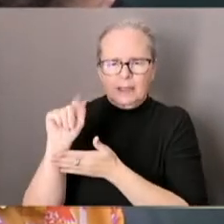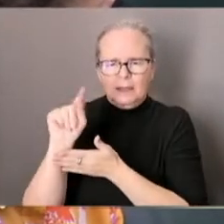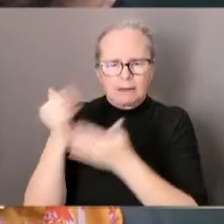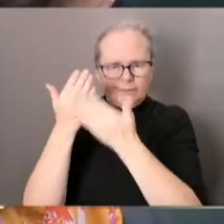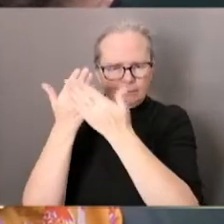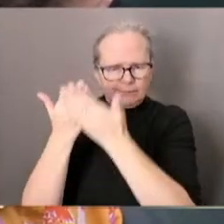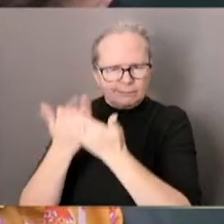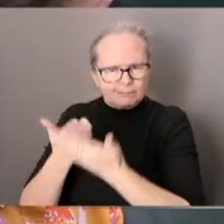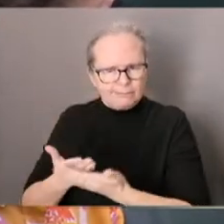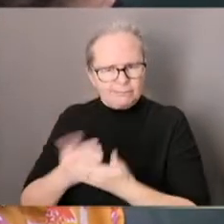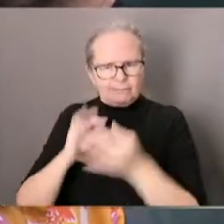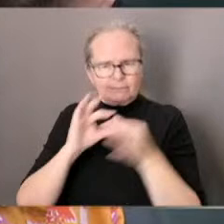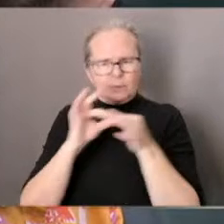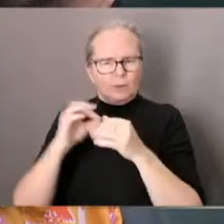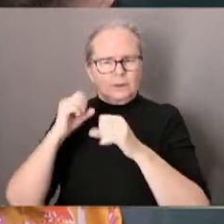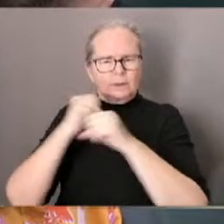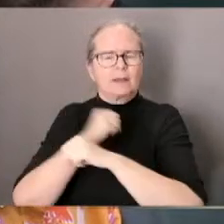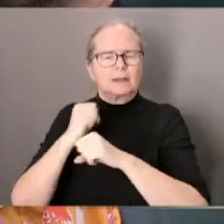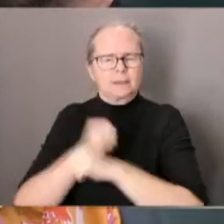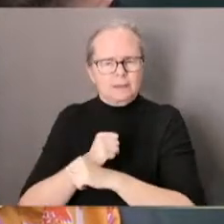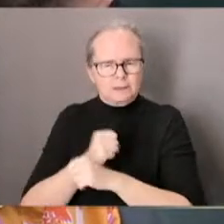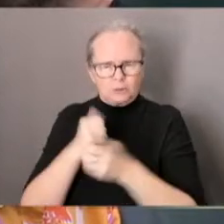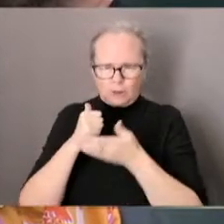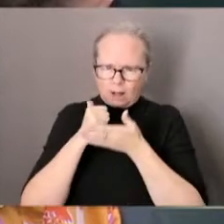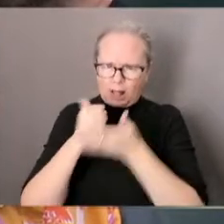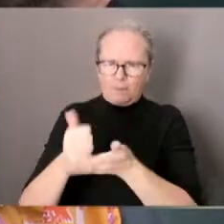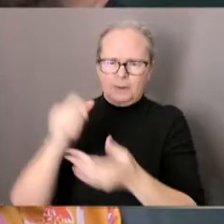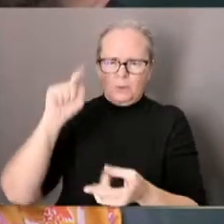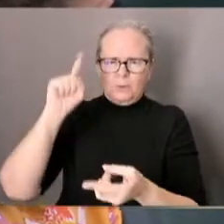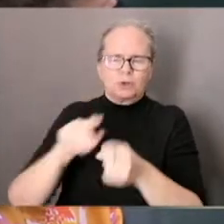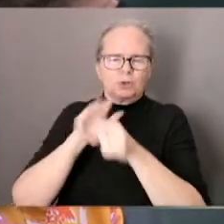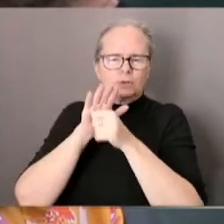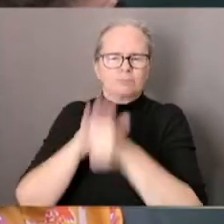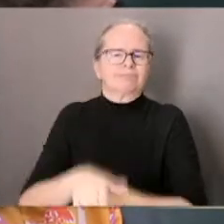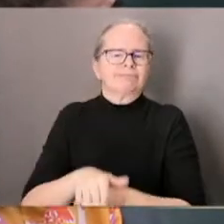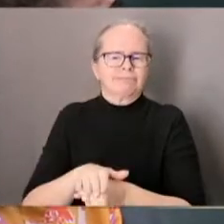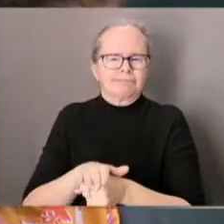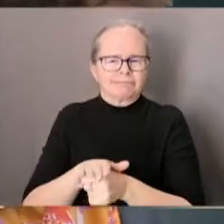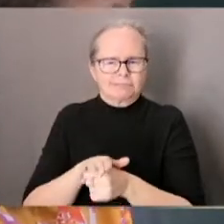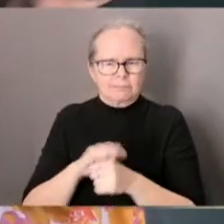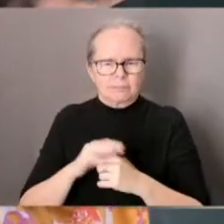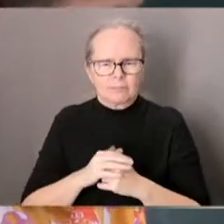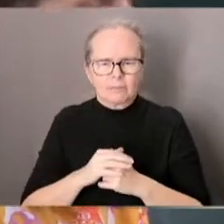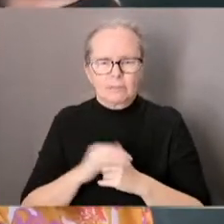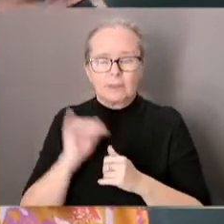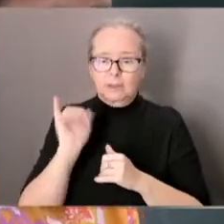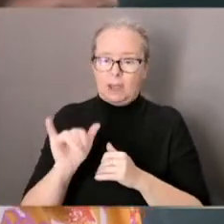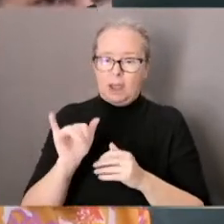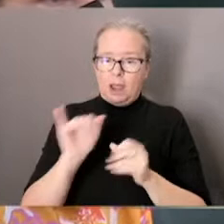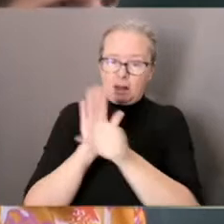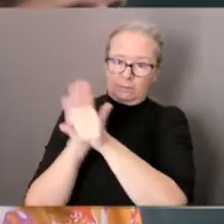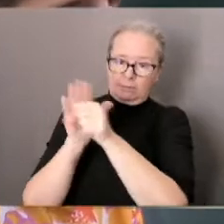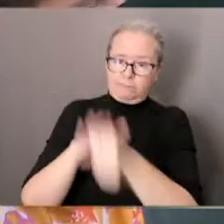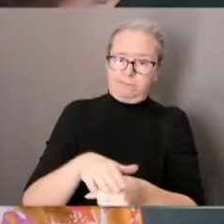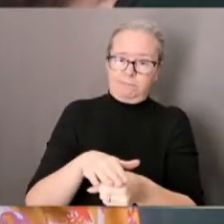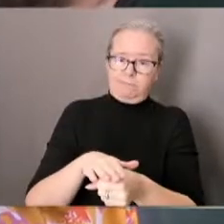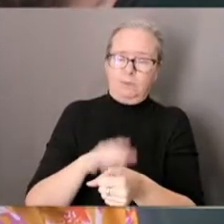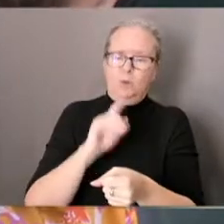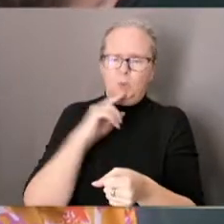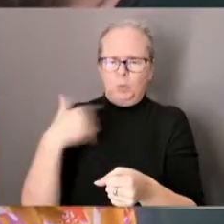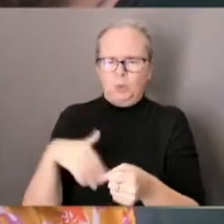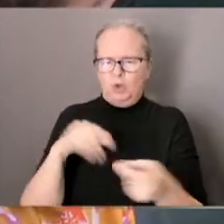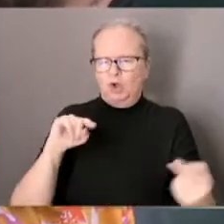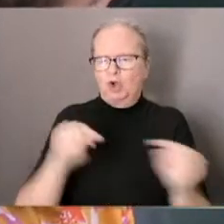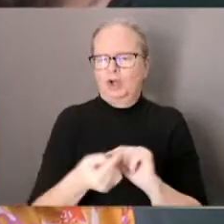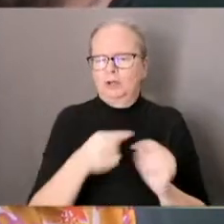closures Community disorder and anti-asian racism have also harmed the historic communities of Chinatown and Edmonton and Calgary government must